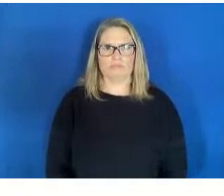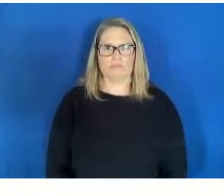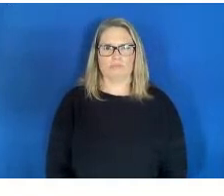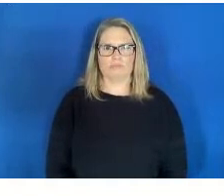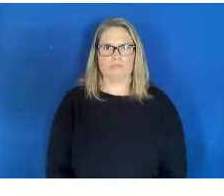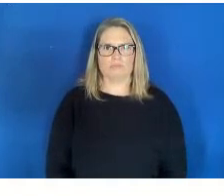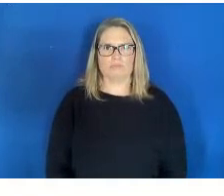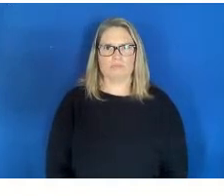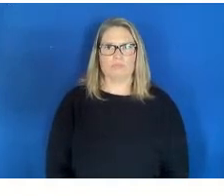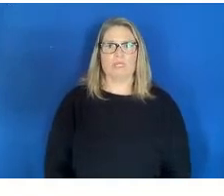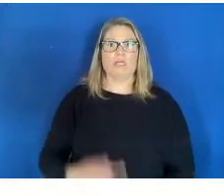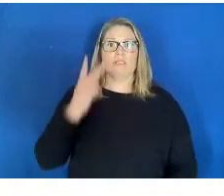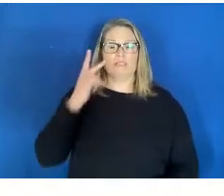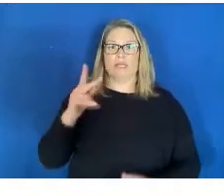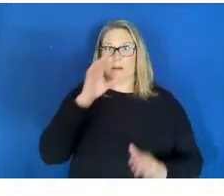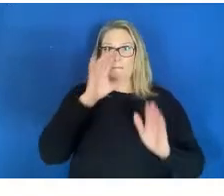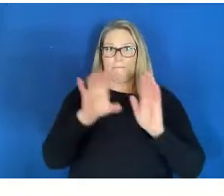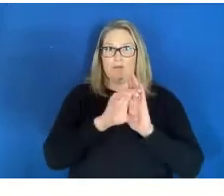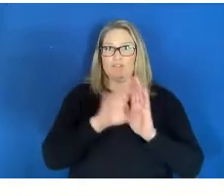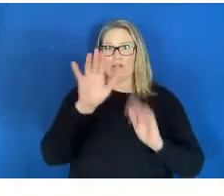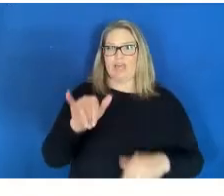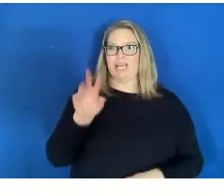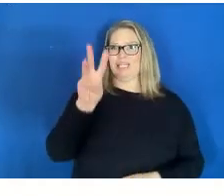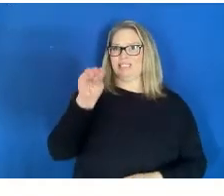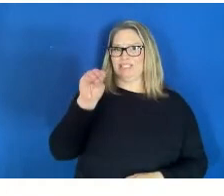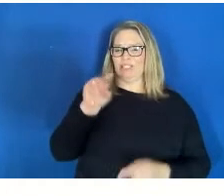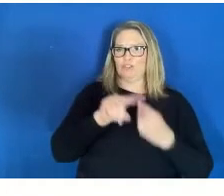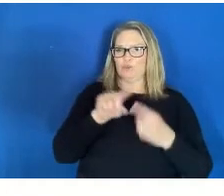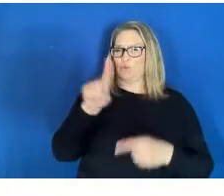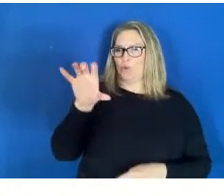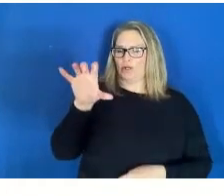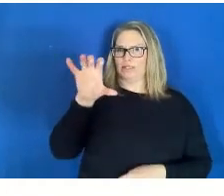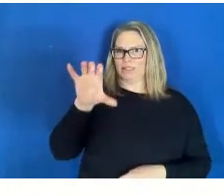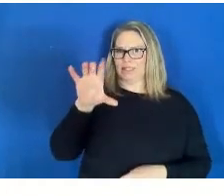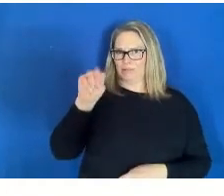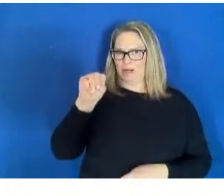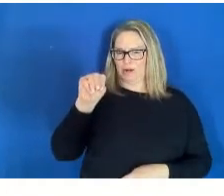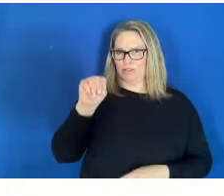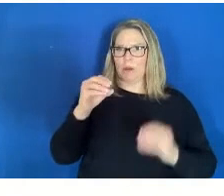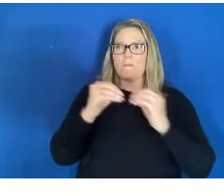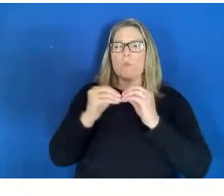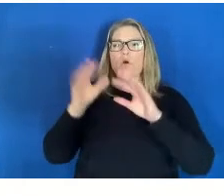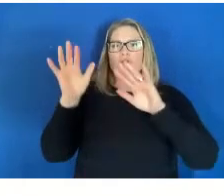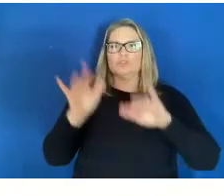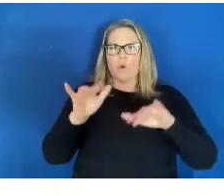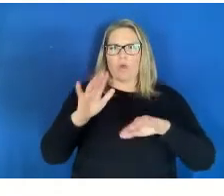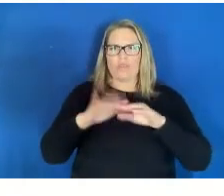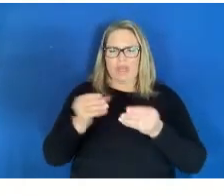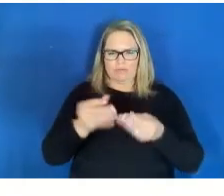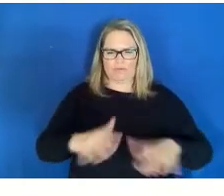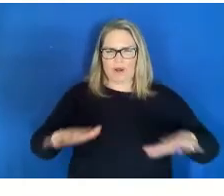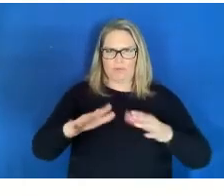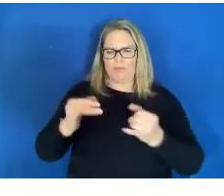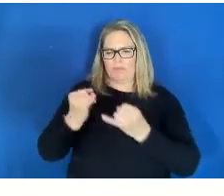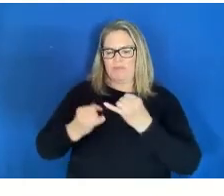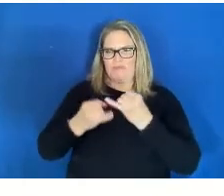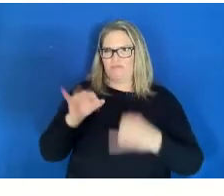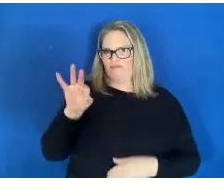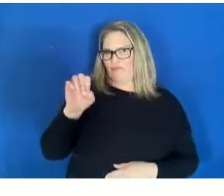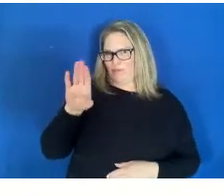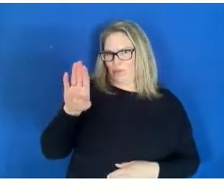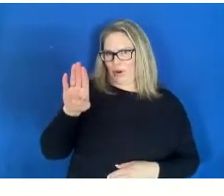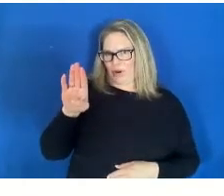From this graphic, that 60 to 100 centimeters or more snow was on the ground at the end of February.